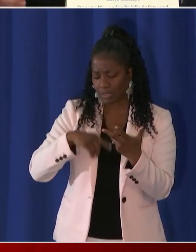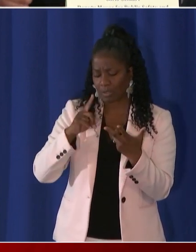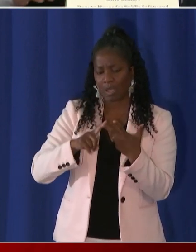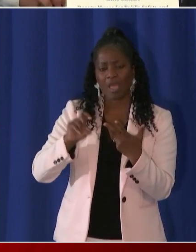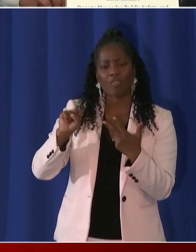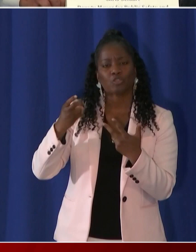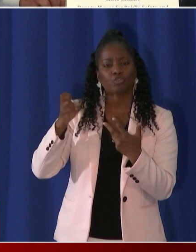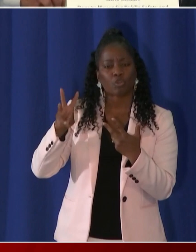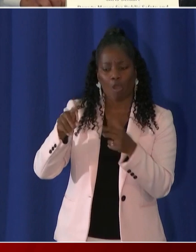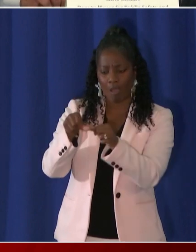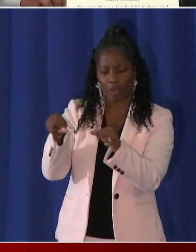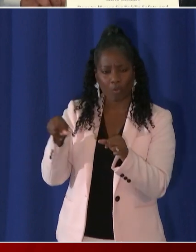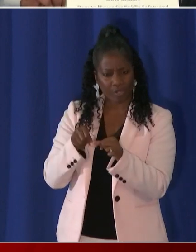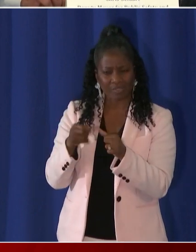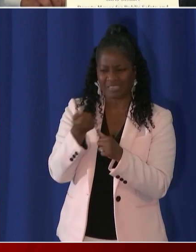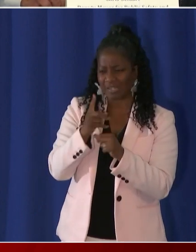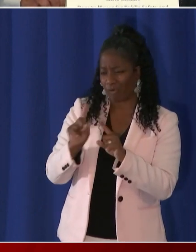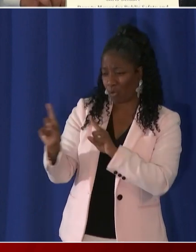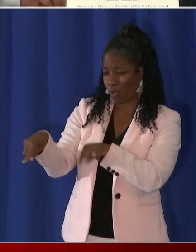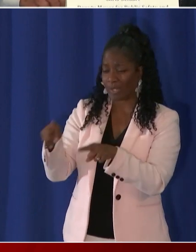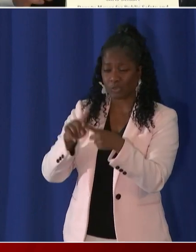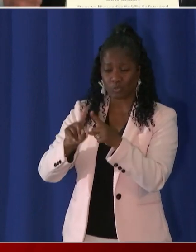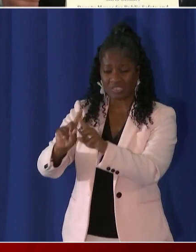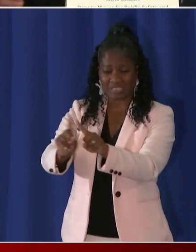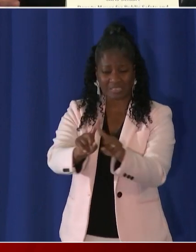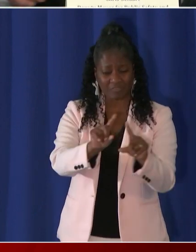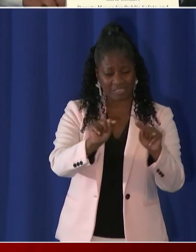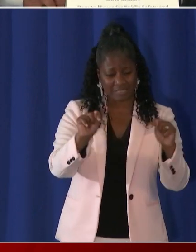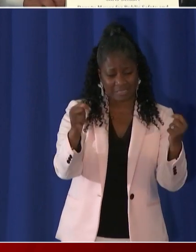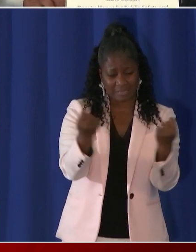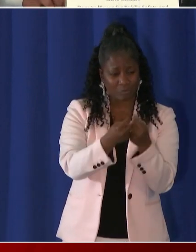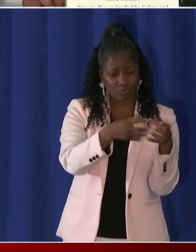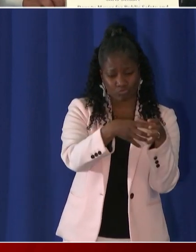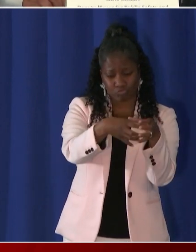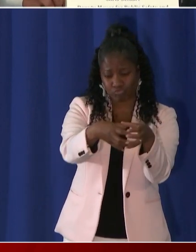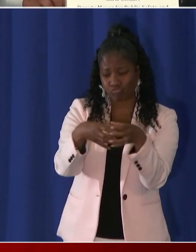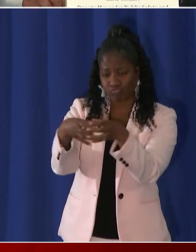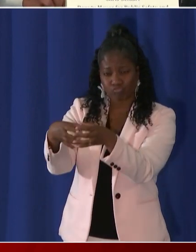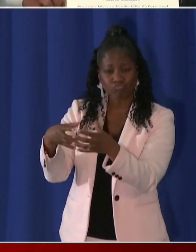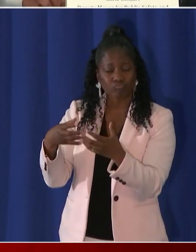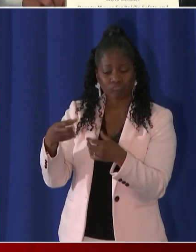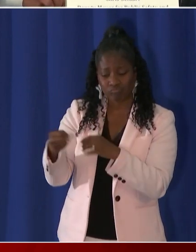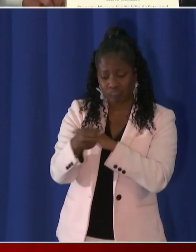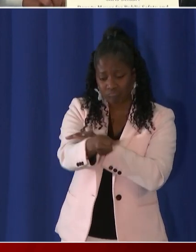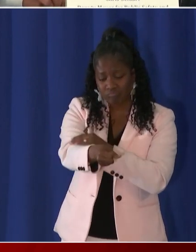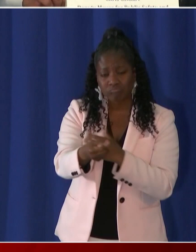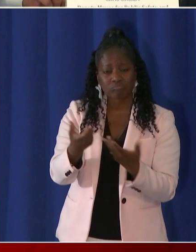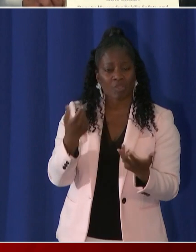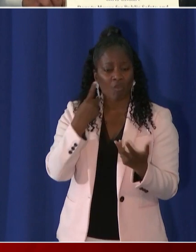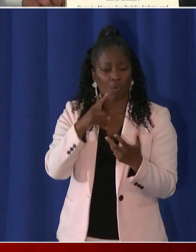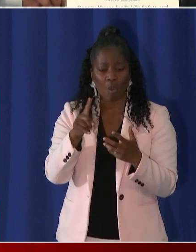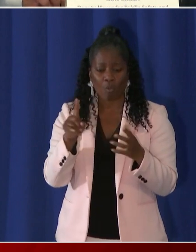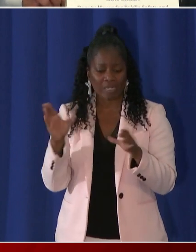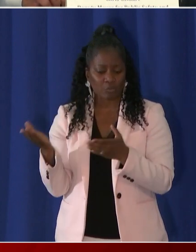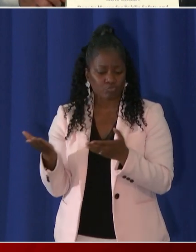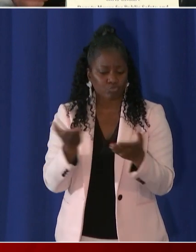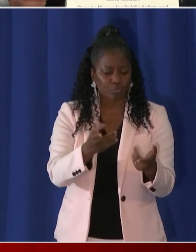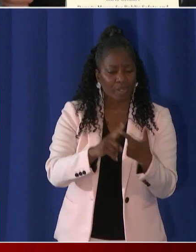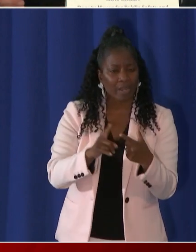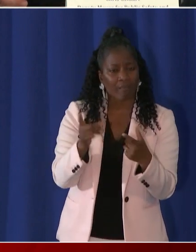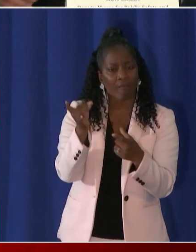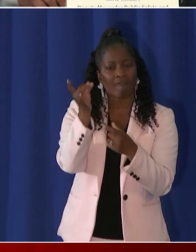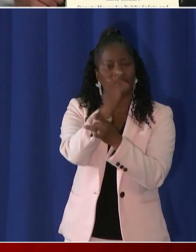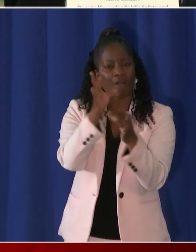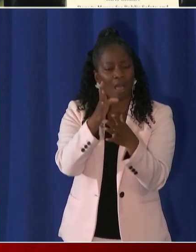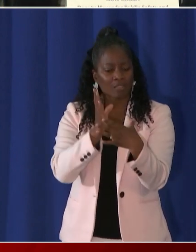to include several that are going into roving teams that we can bring anywhere into the city where we need to bring violence interruption and start to